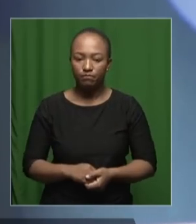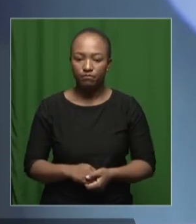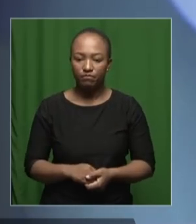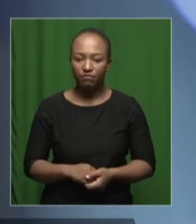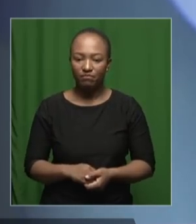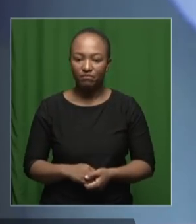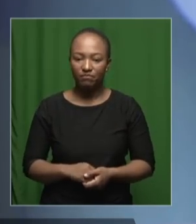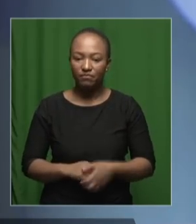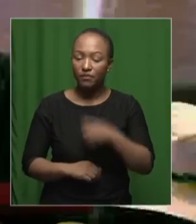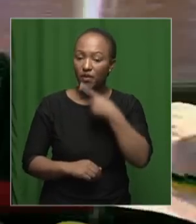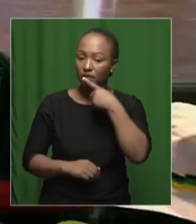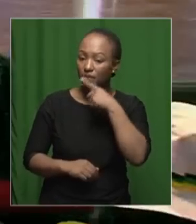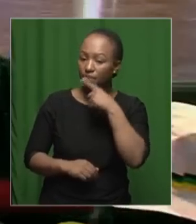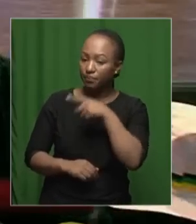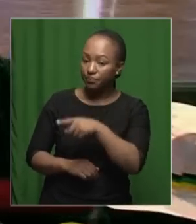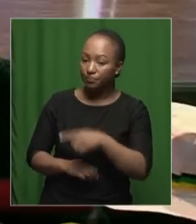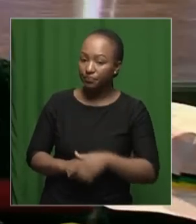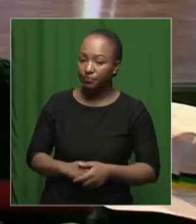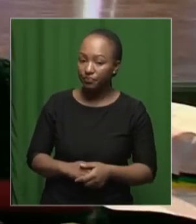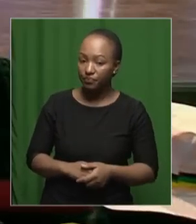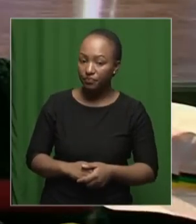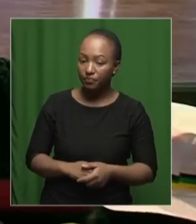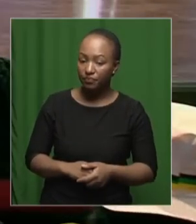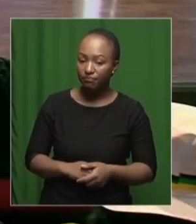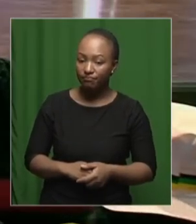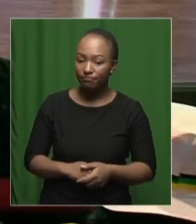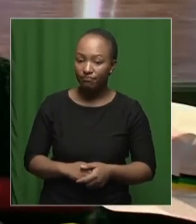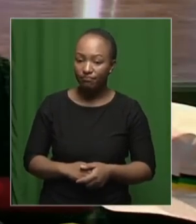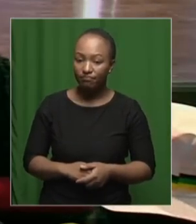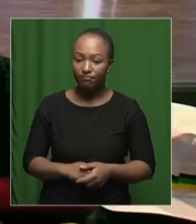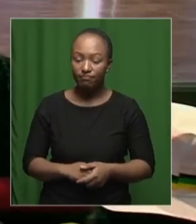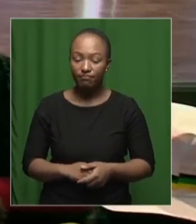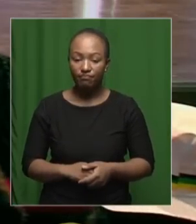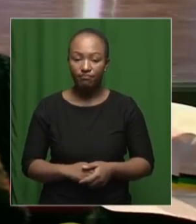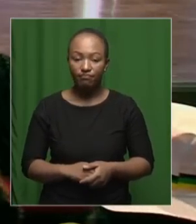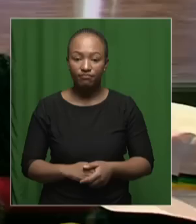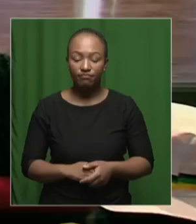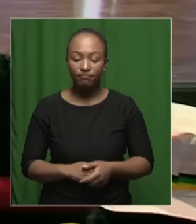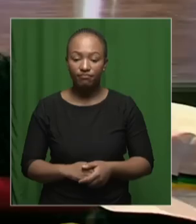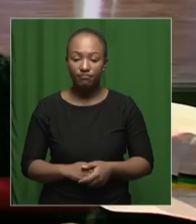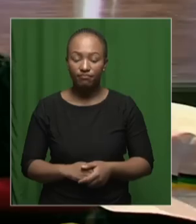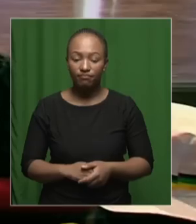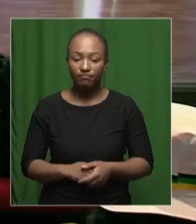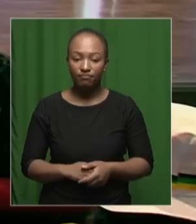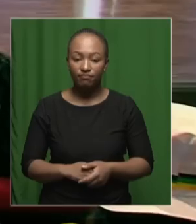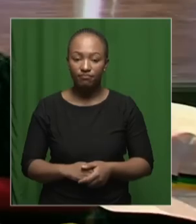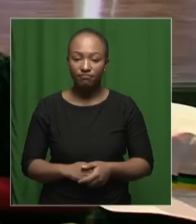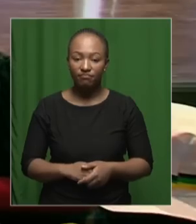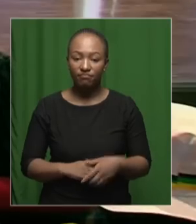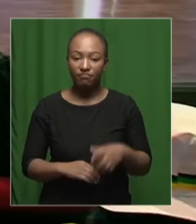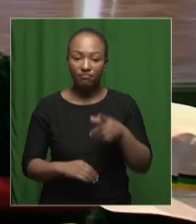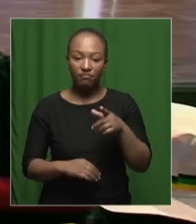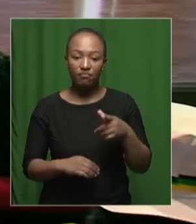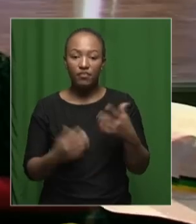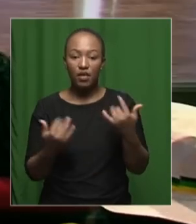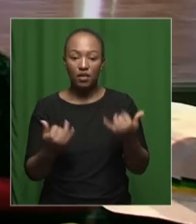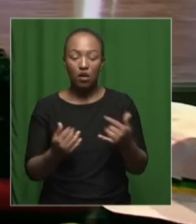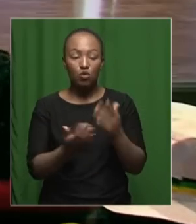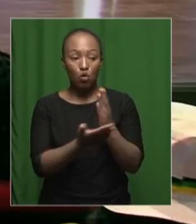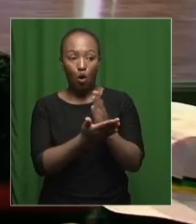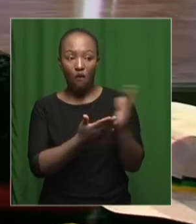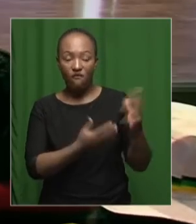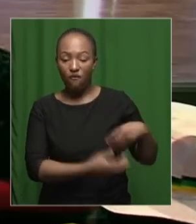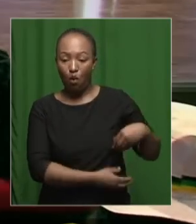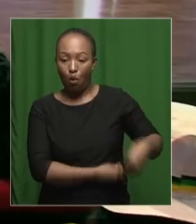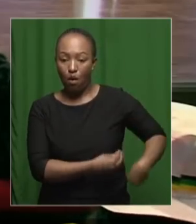Dr. Motsoaledi? Yes. So we need to implement the laws inside the country and cut corruption, because that is what is happening here. That is why